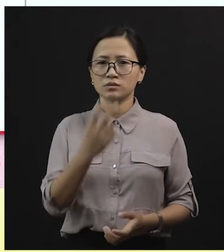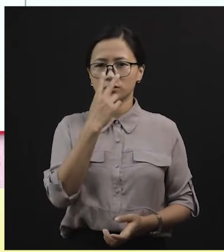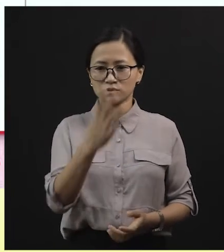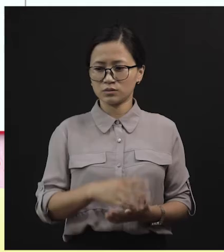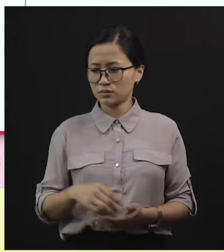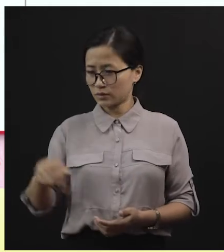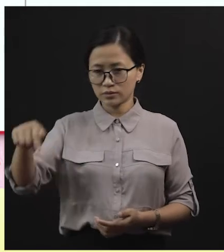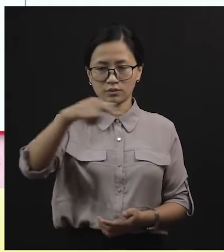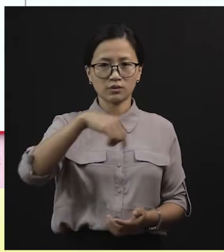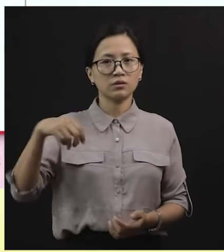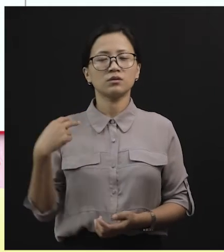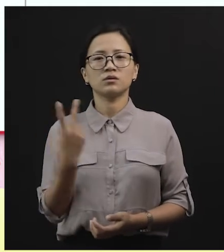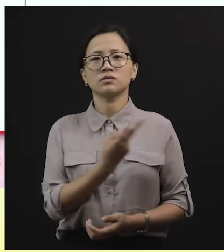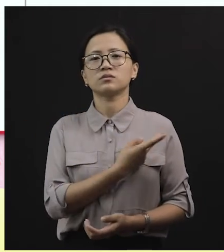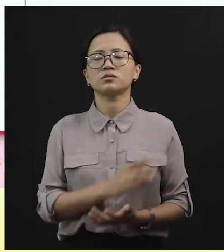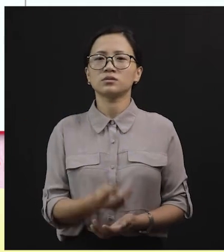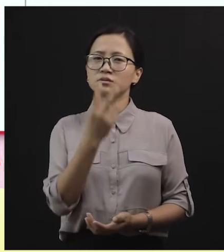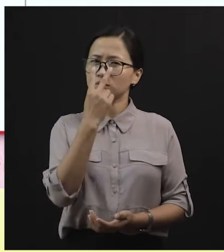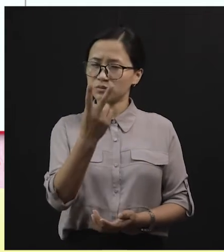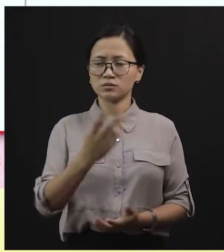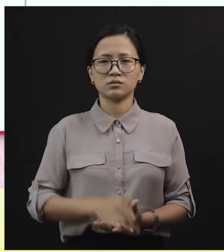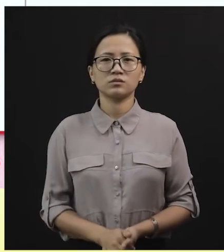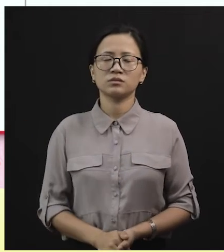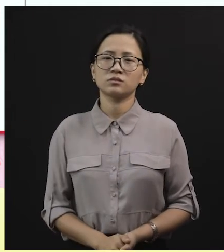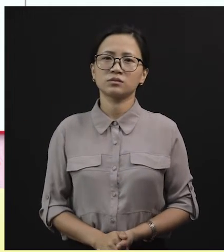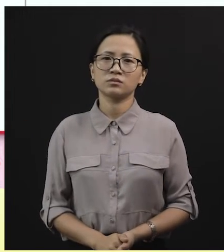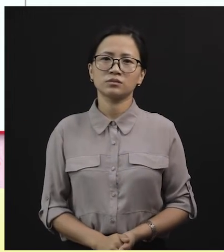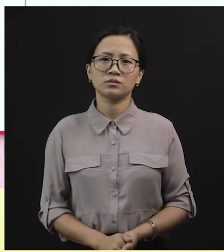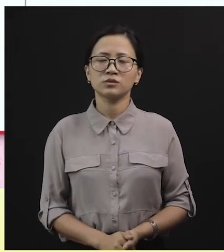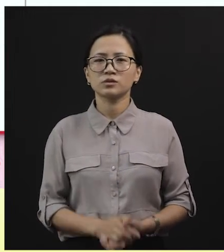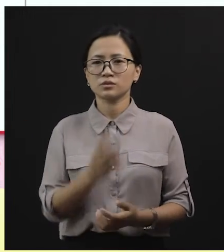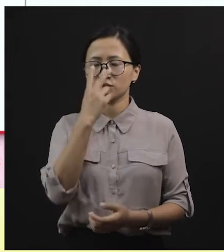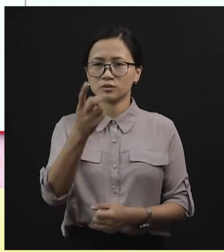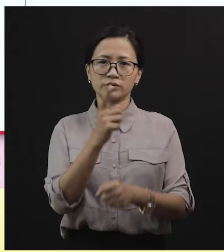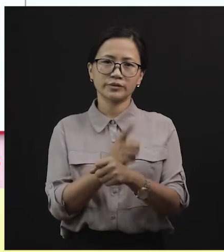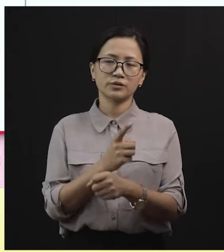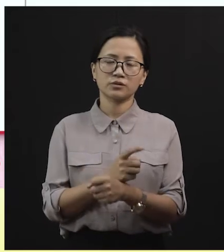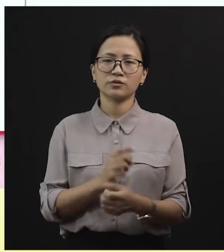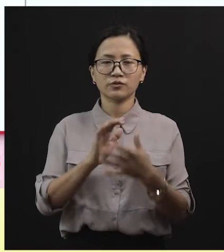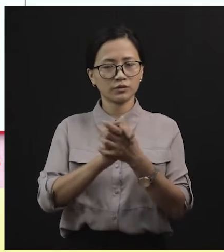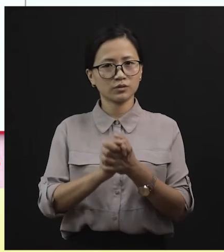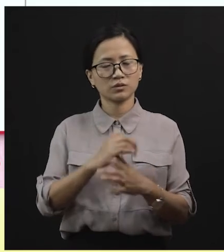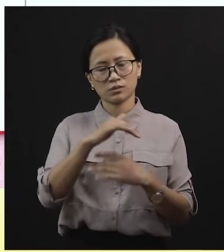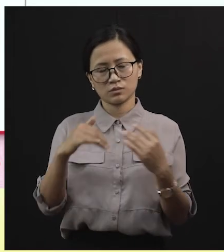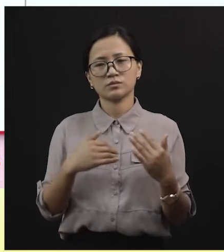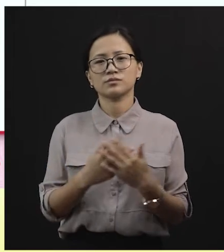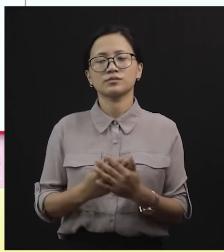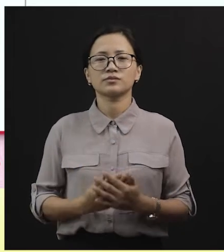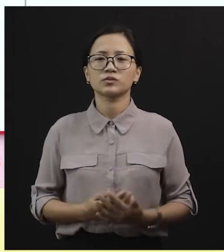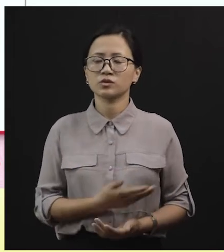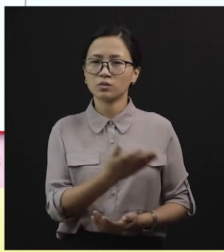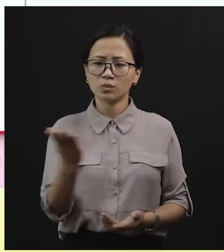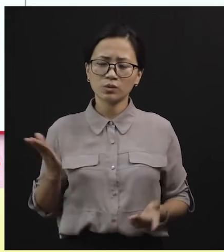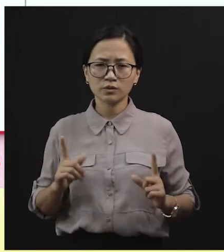see around us, right? Can you all look around in your classroom? You can see your teacher, you can see your friends and all, right? They are all